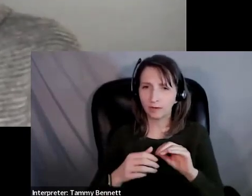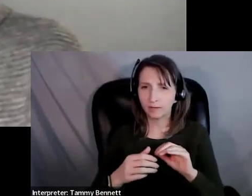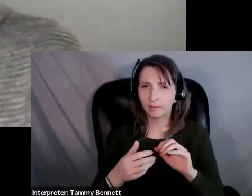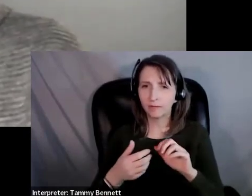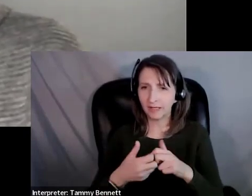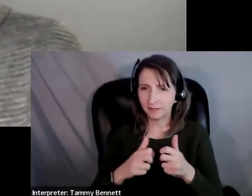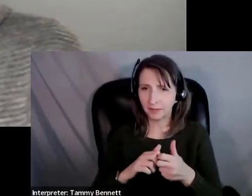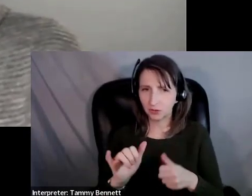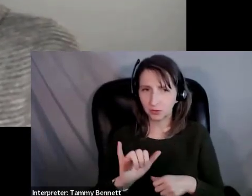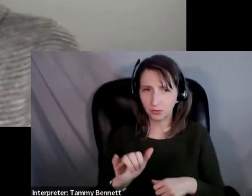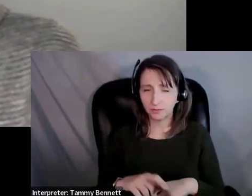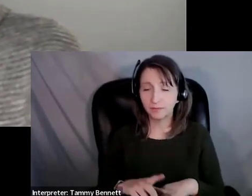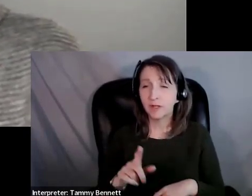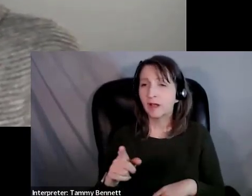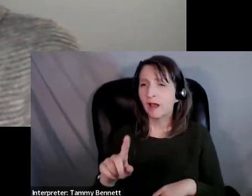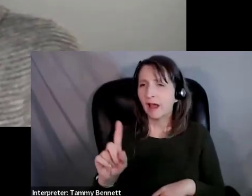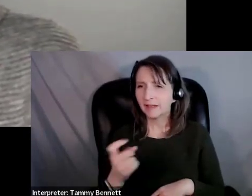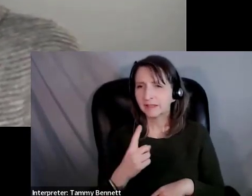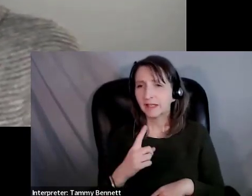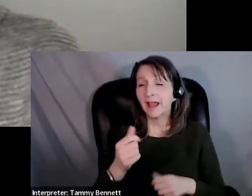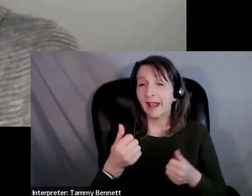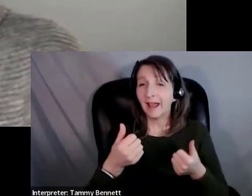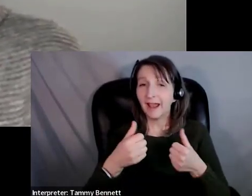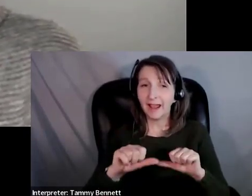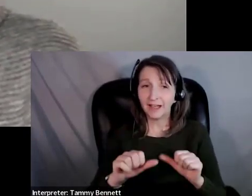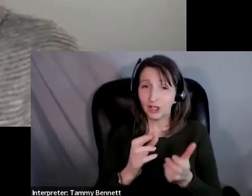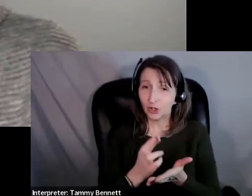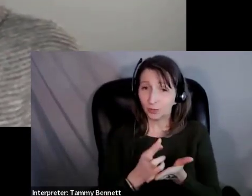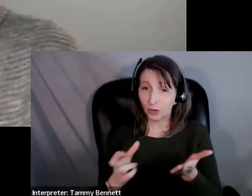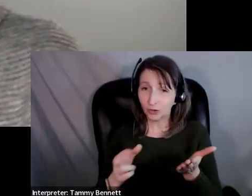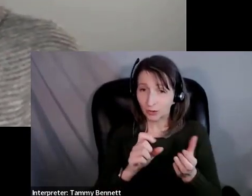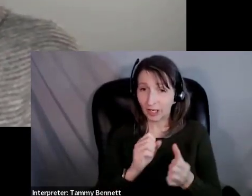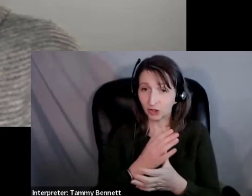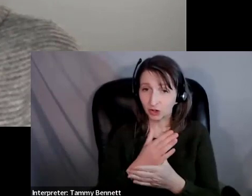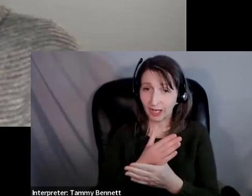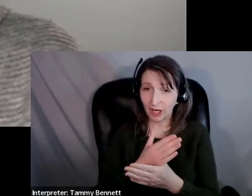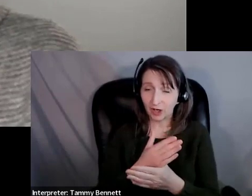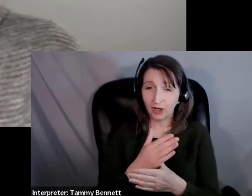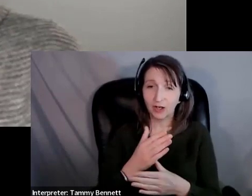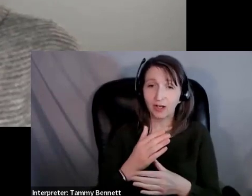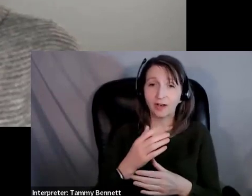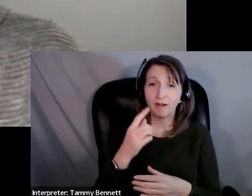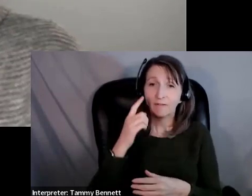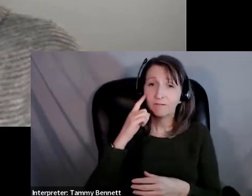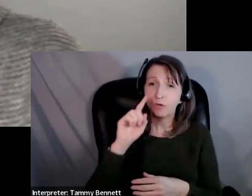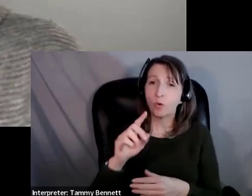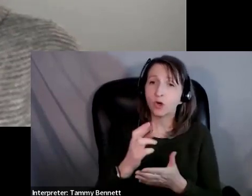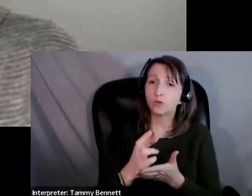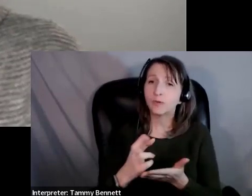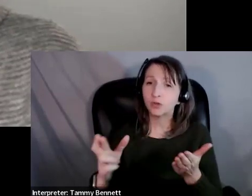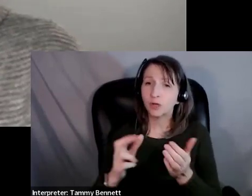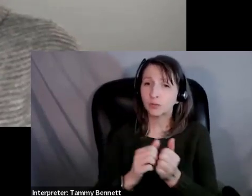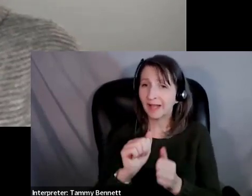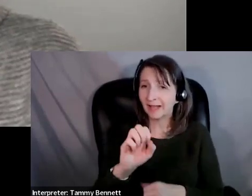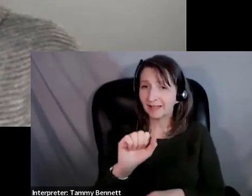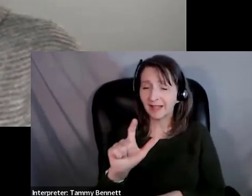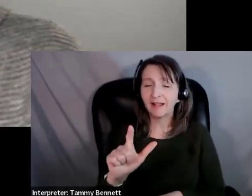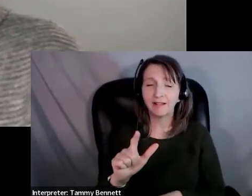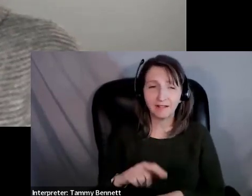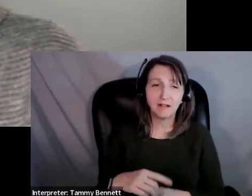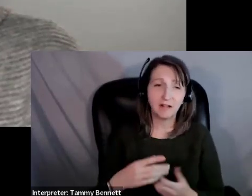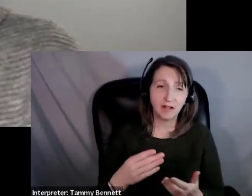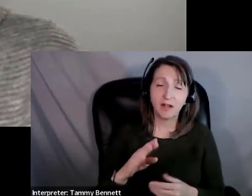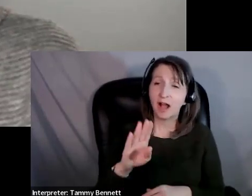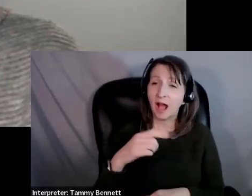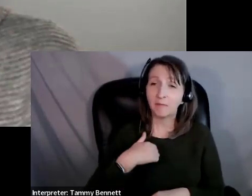Can you share any resources when making visuals with ASL? I'm familiar with BoardMaker and making visuals, but are there